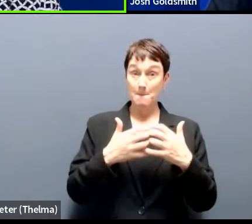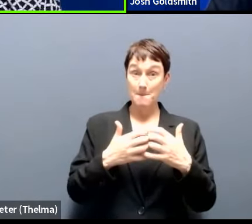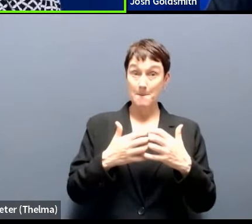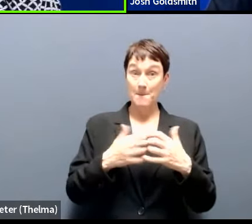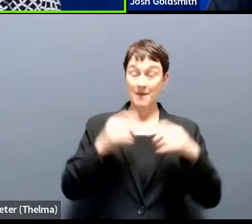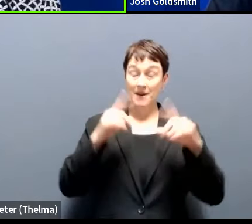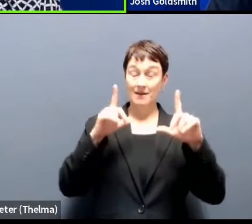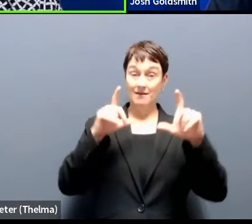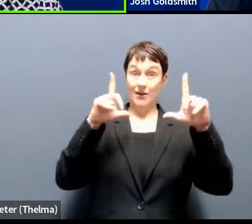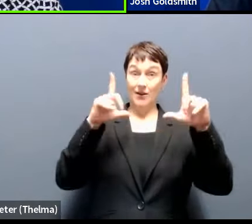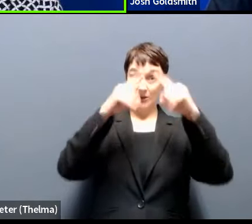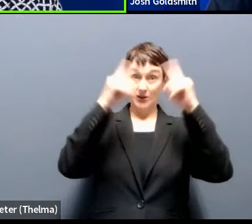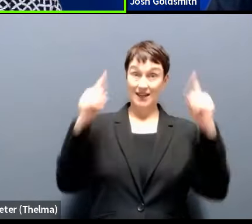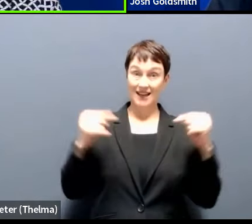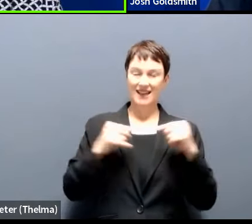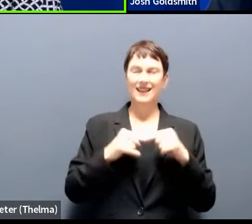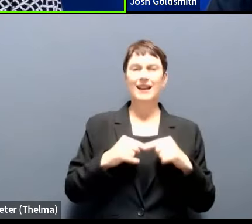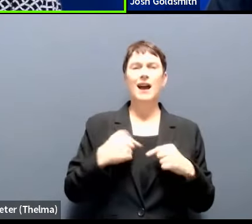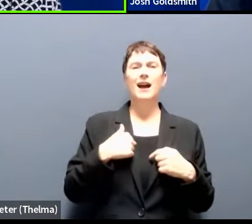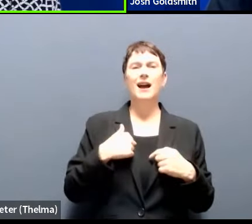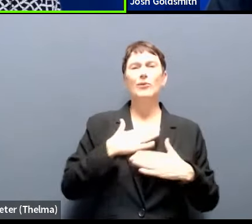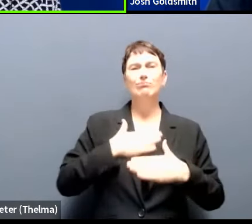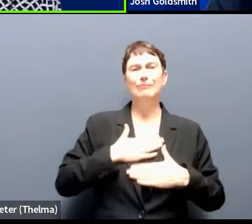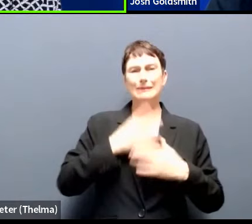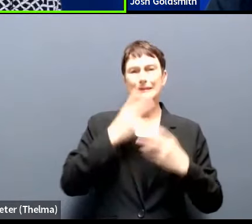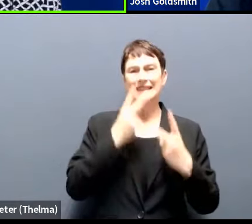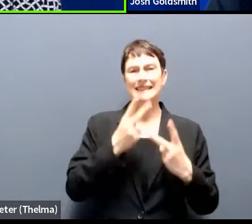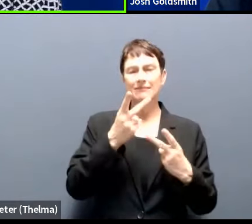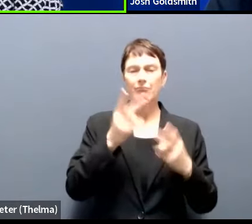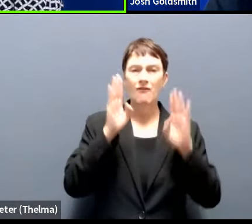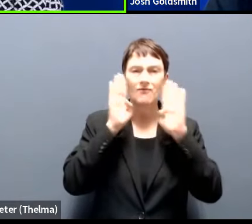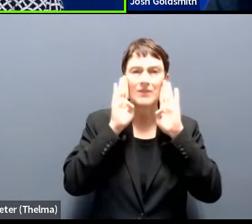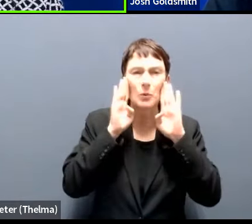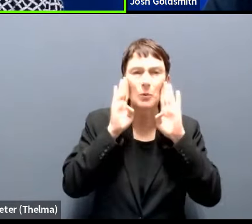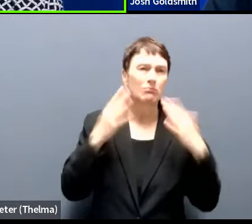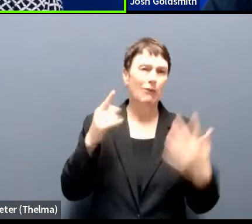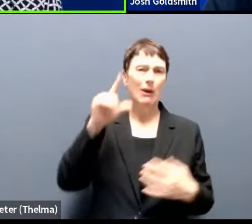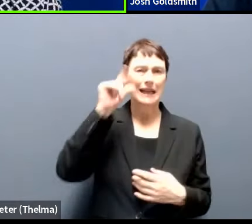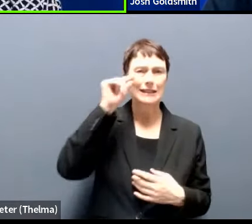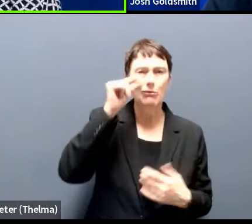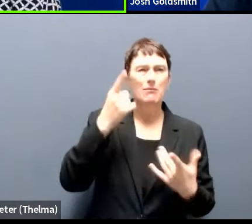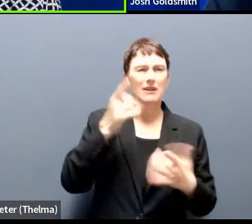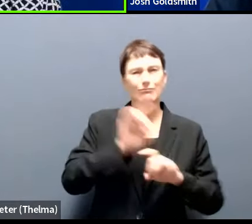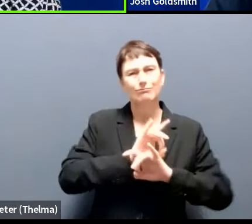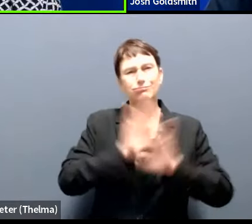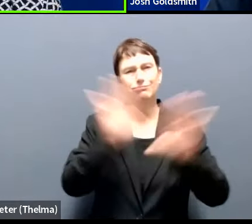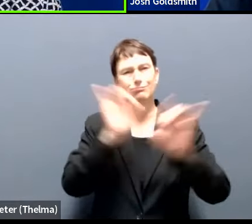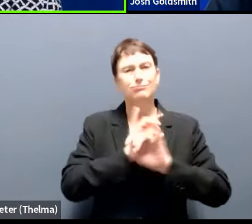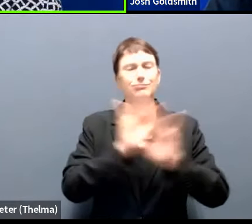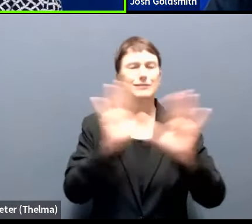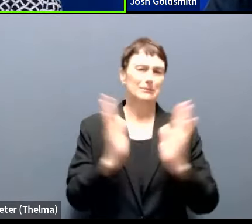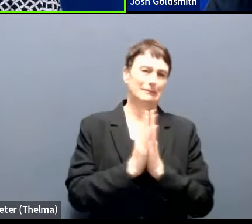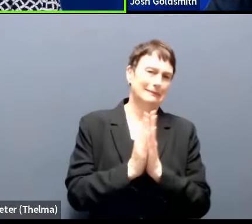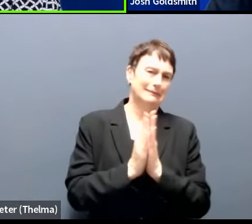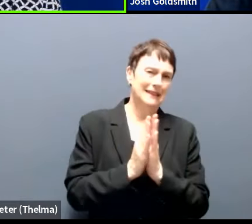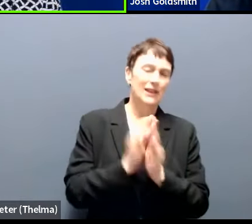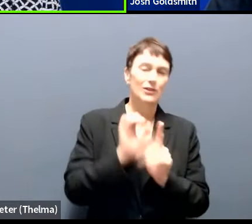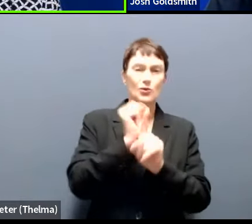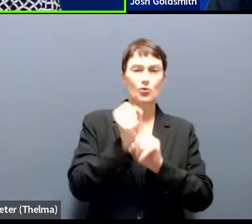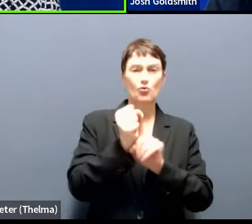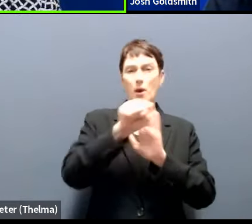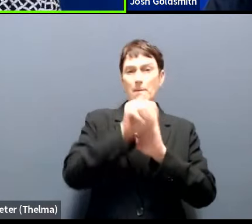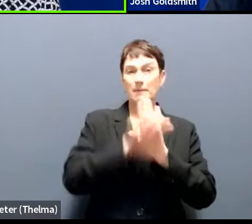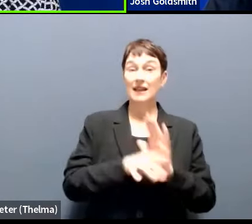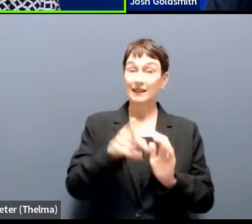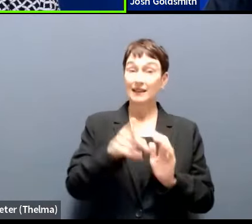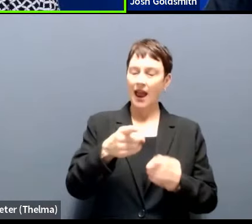That's our reward, for working so hard in putting all of this together. Seeing what you post on social media is a reward. It puts a big smile